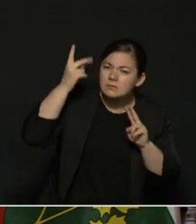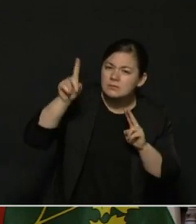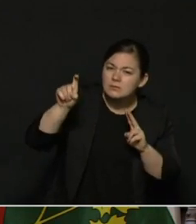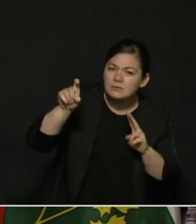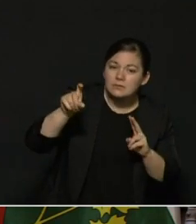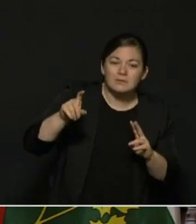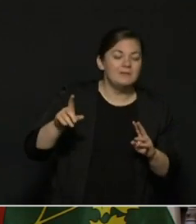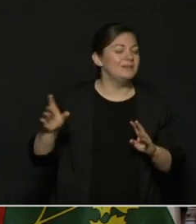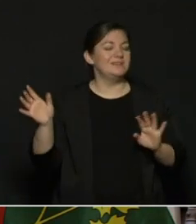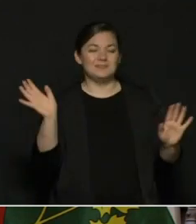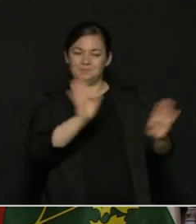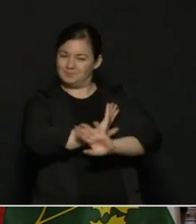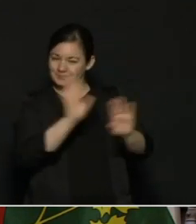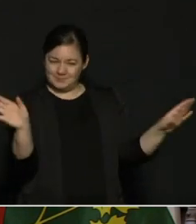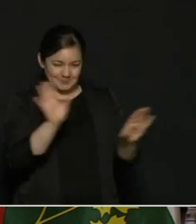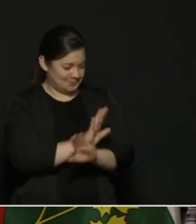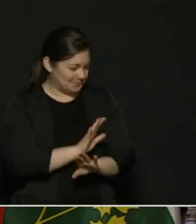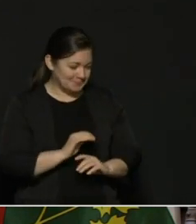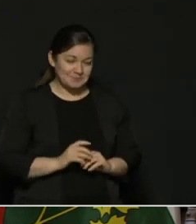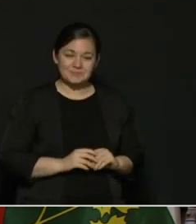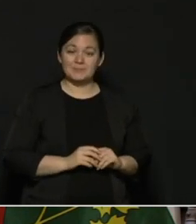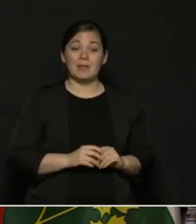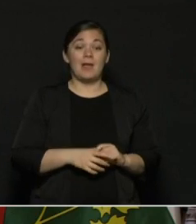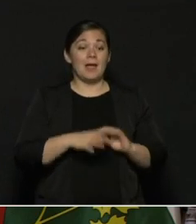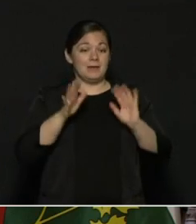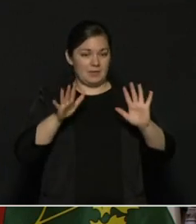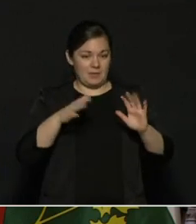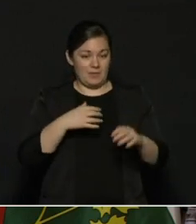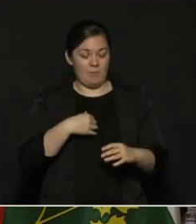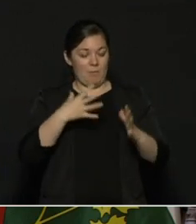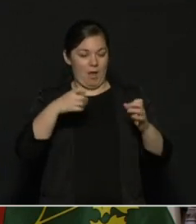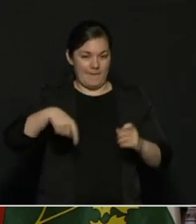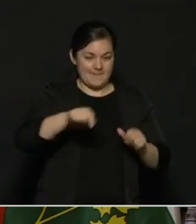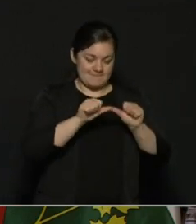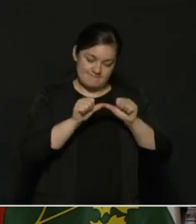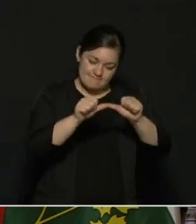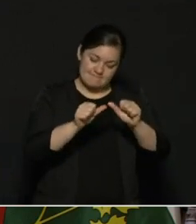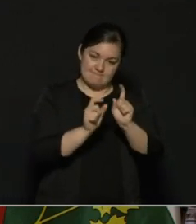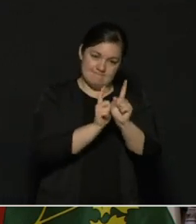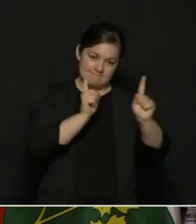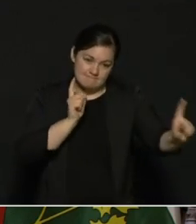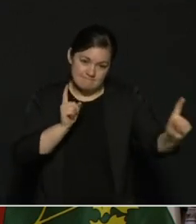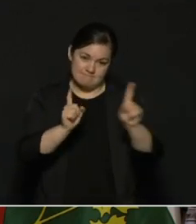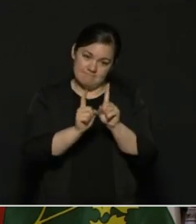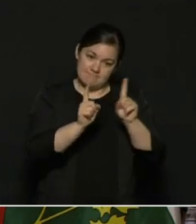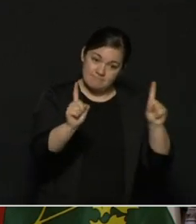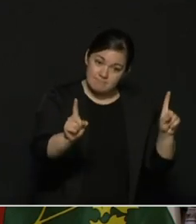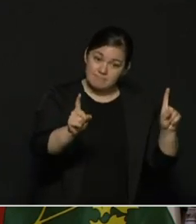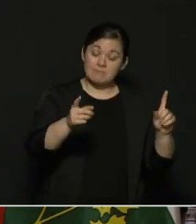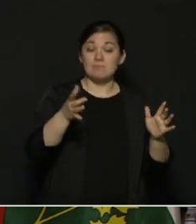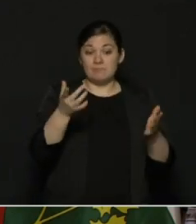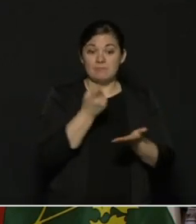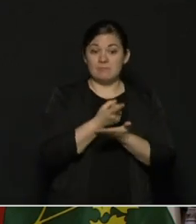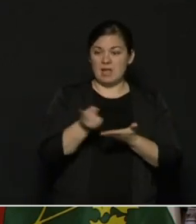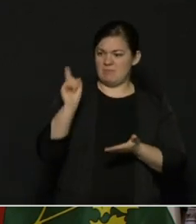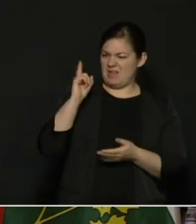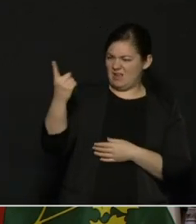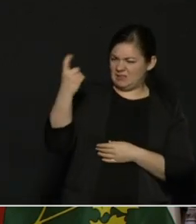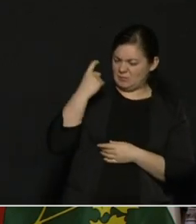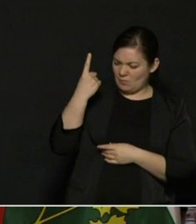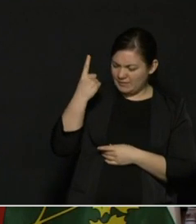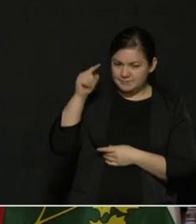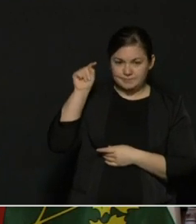Yes, because I said before, while we want the physical distancing, because people ask me, even last week, what do I think about